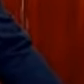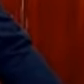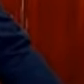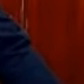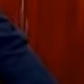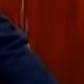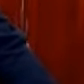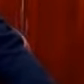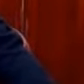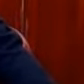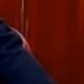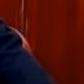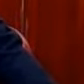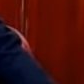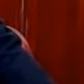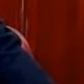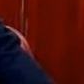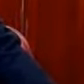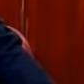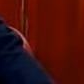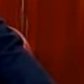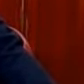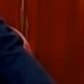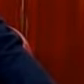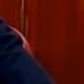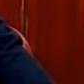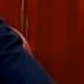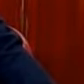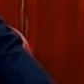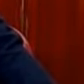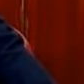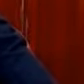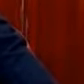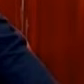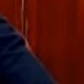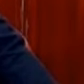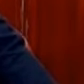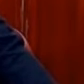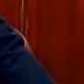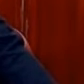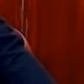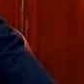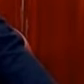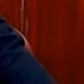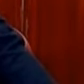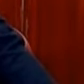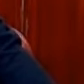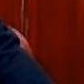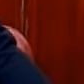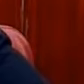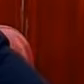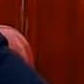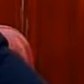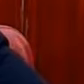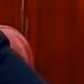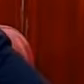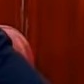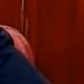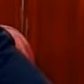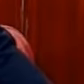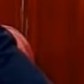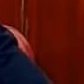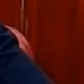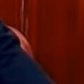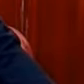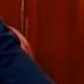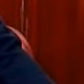you have old men and old women, people of dignity and decency, people who have got wisdom,